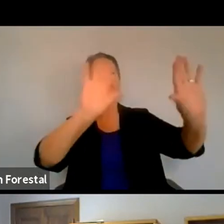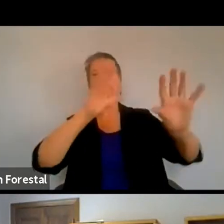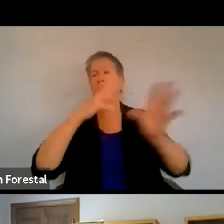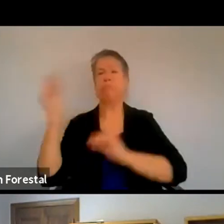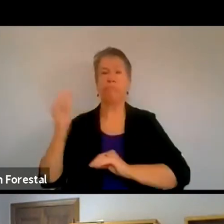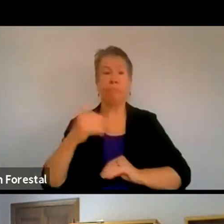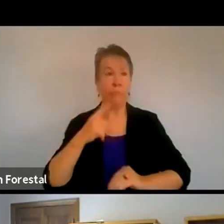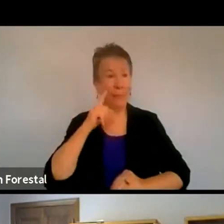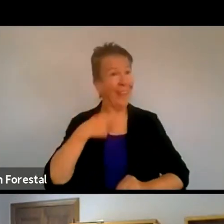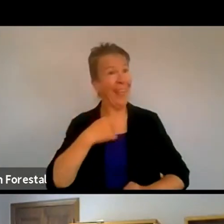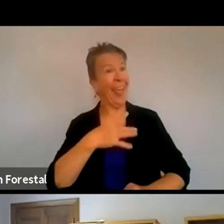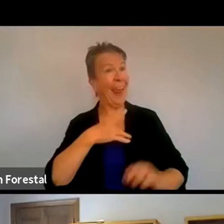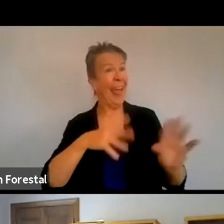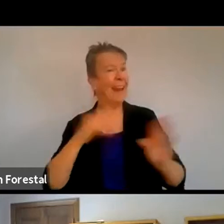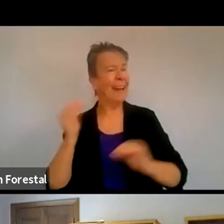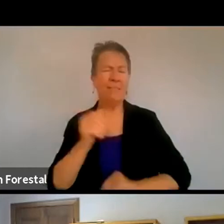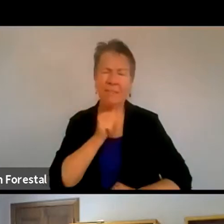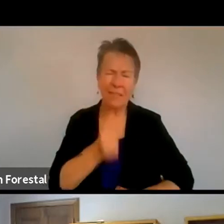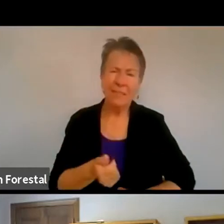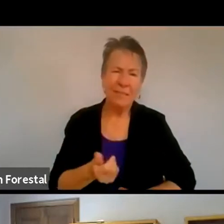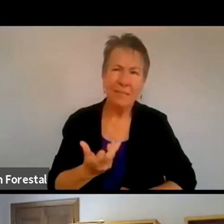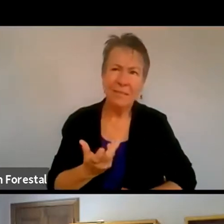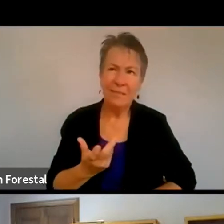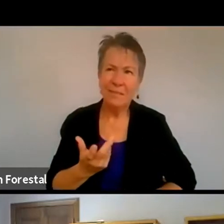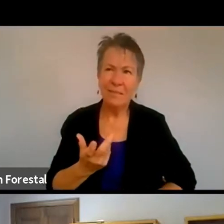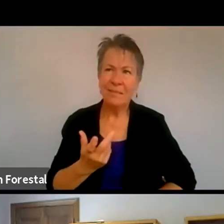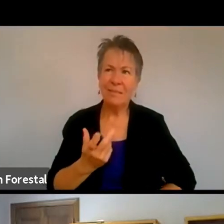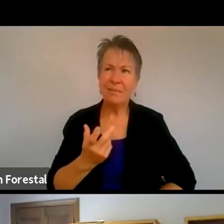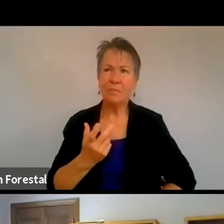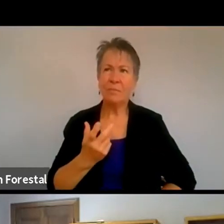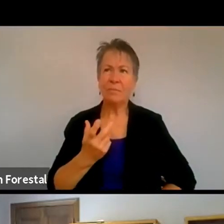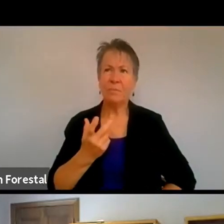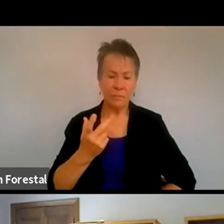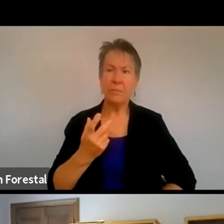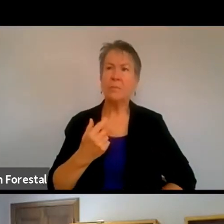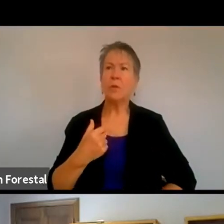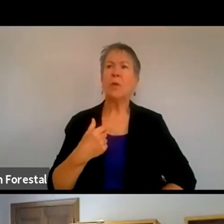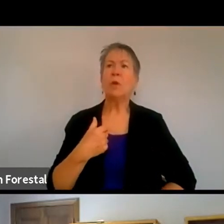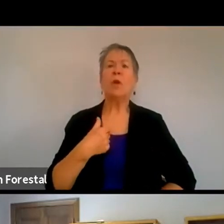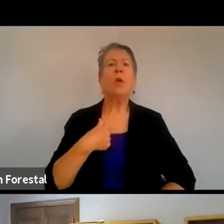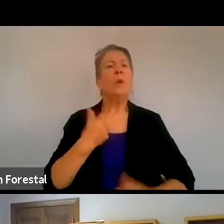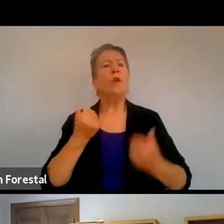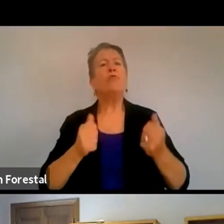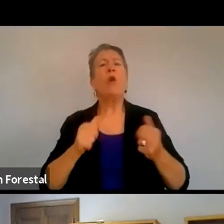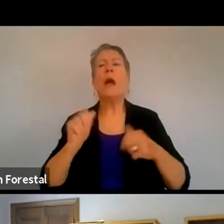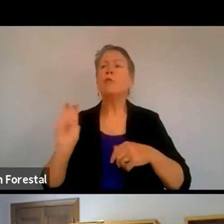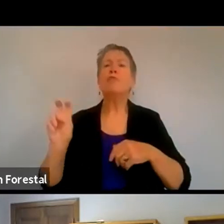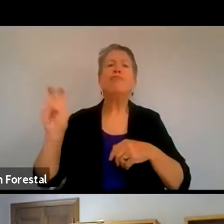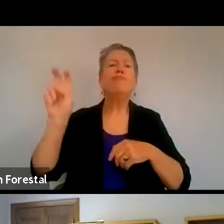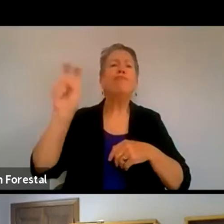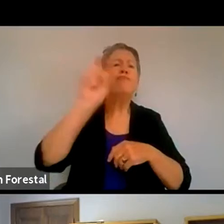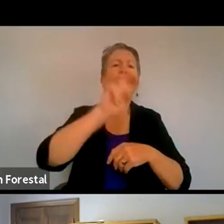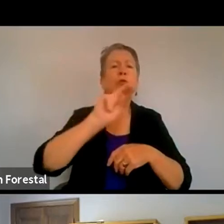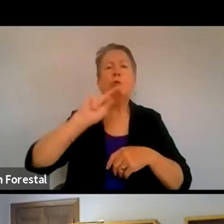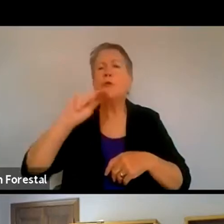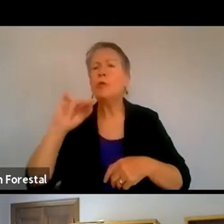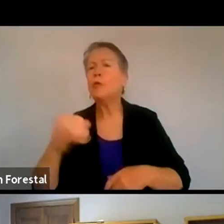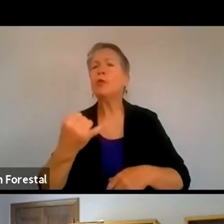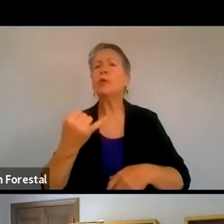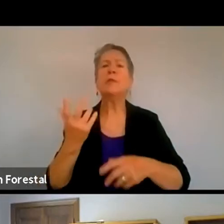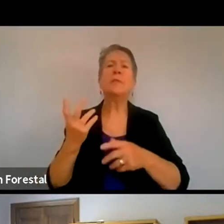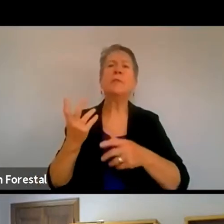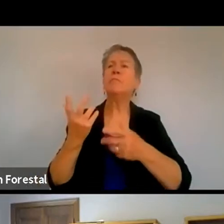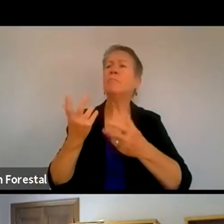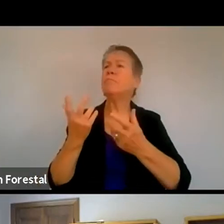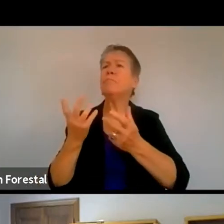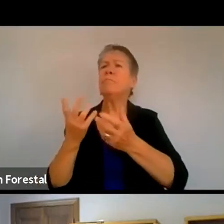out responsibly and try to set an example, but also specifically to give business to